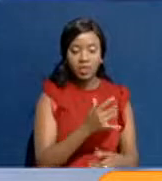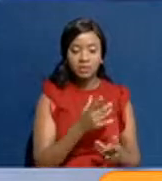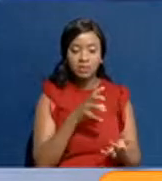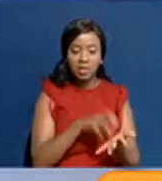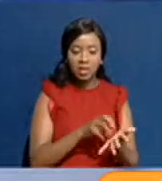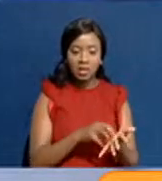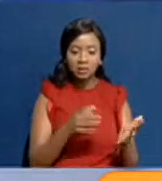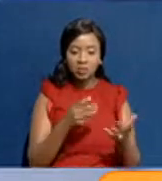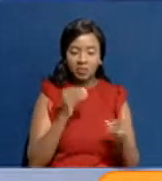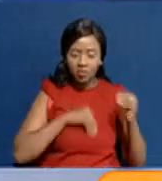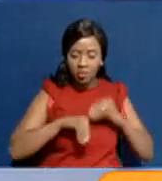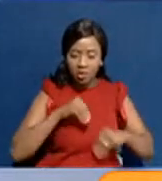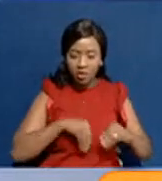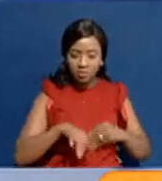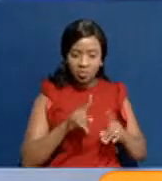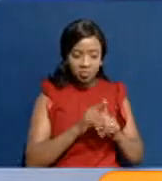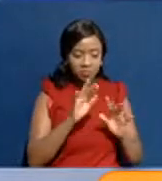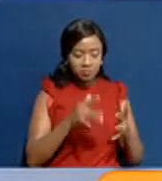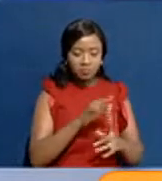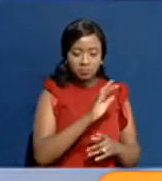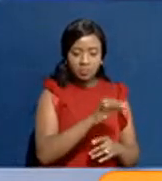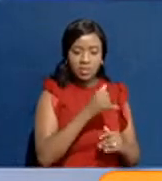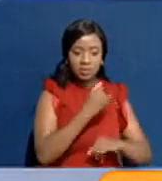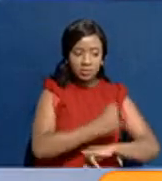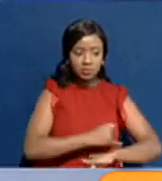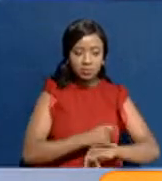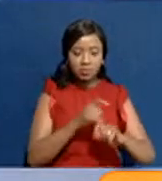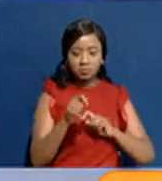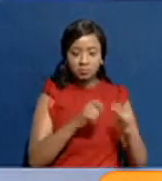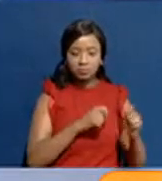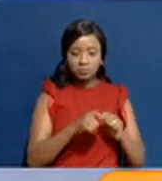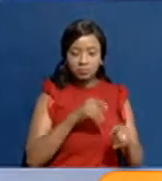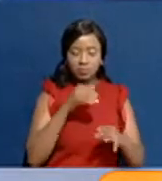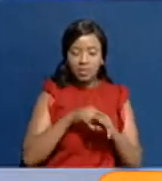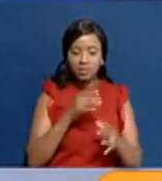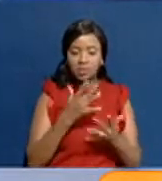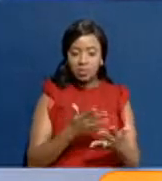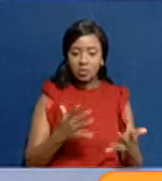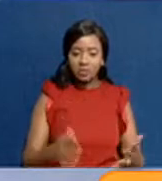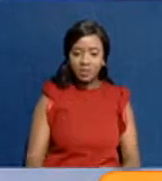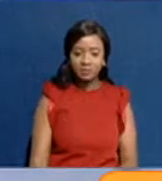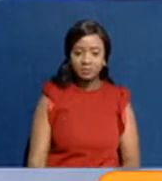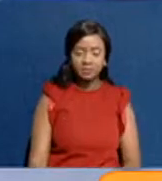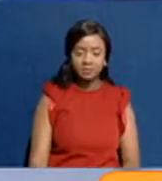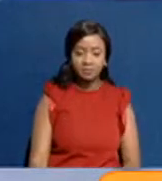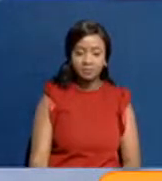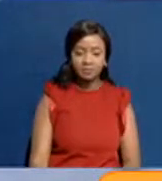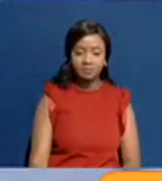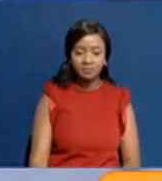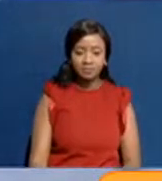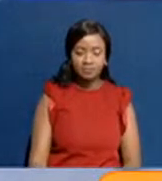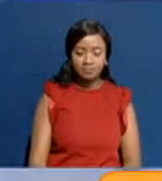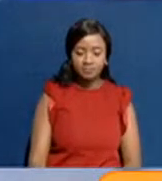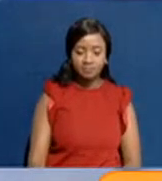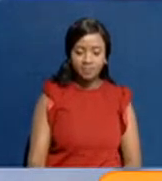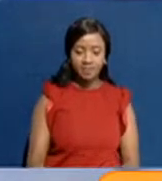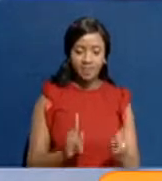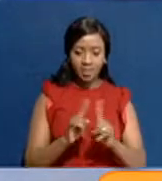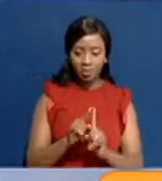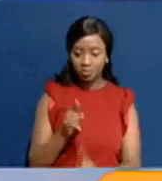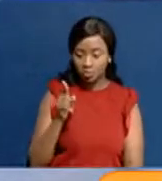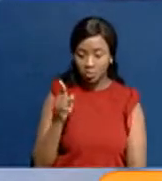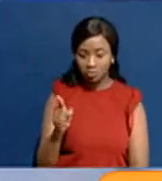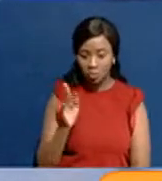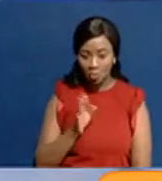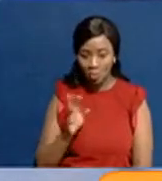how the institution itself was managing internal affairs and the procurement of medical supplies, as it were. And she was coming to